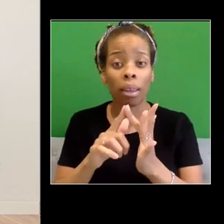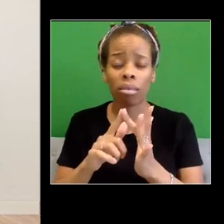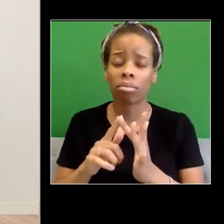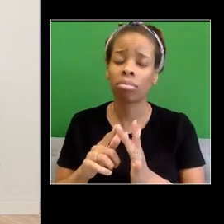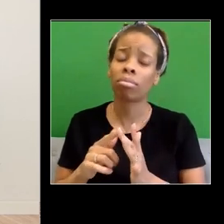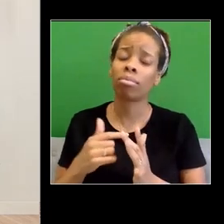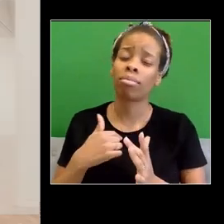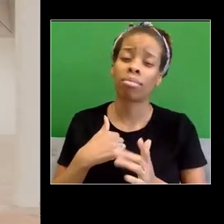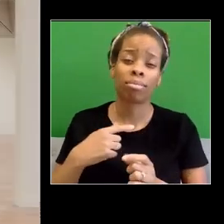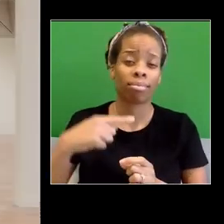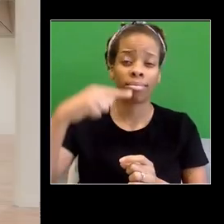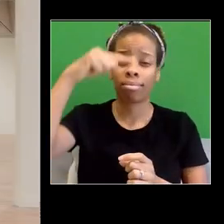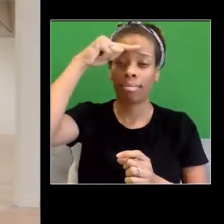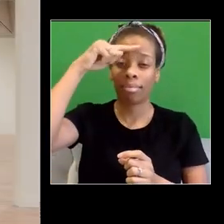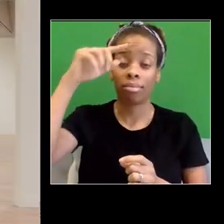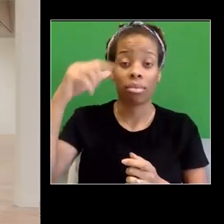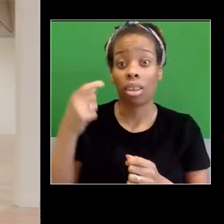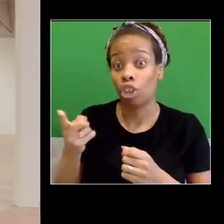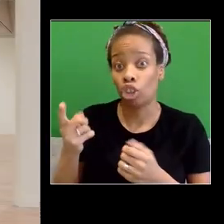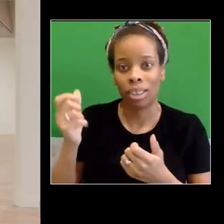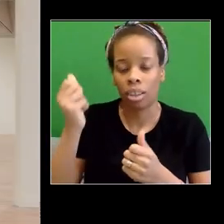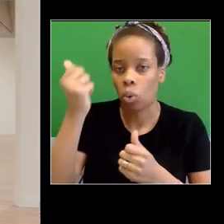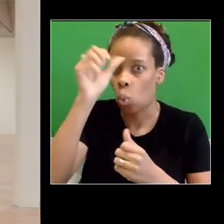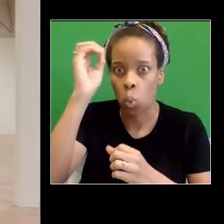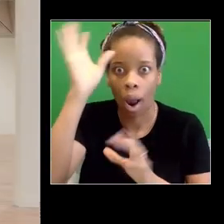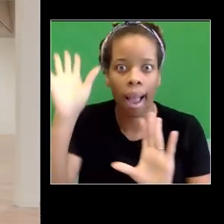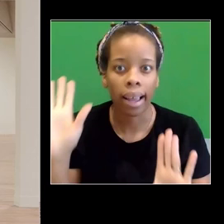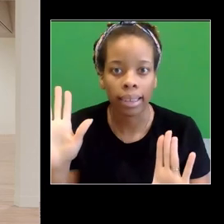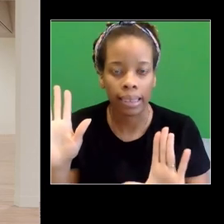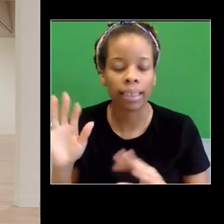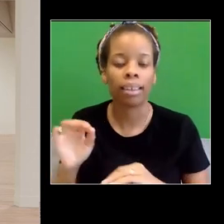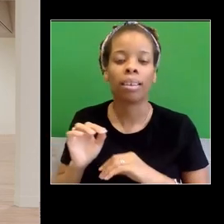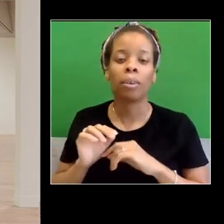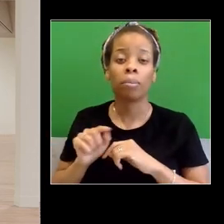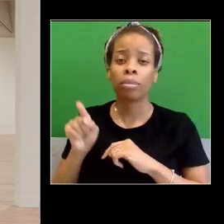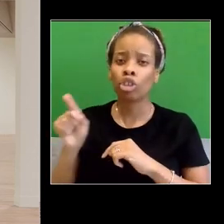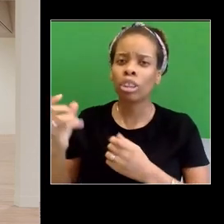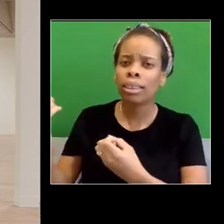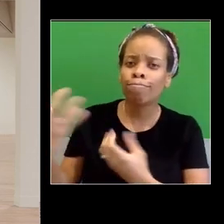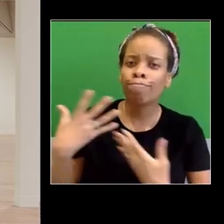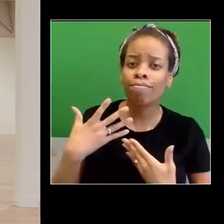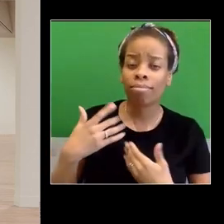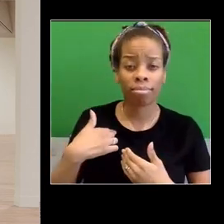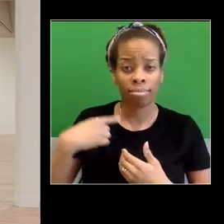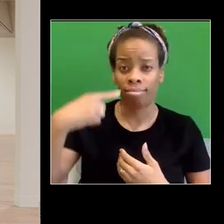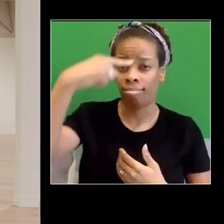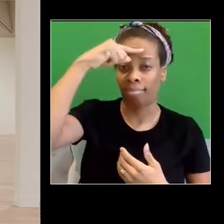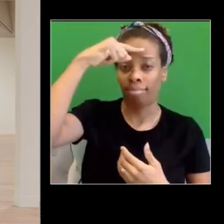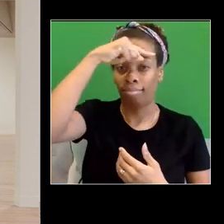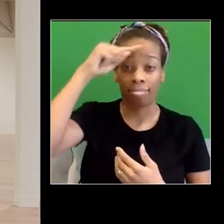things. Naomi's a very wise woman, but one thing she said to me, and I remember it so clearly, was